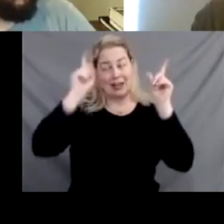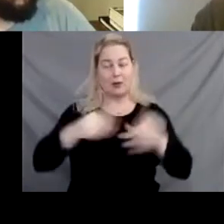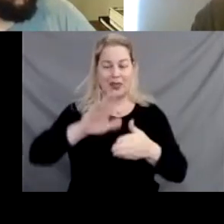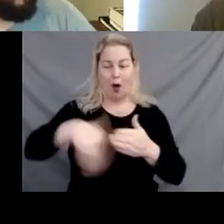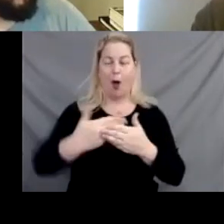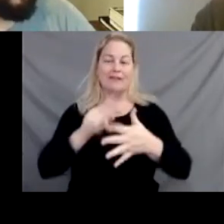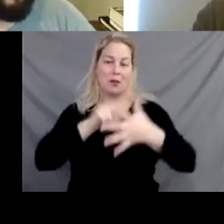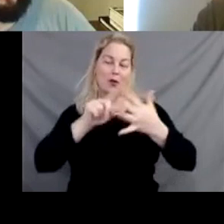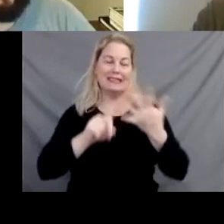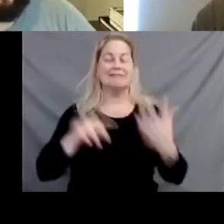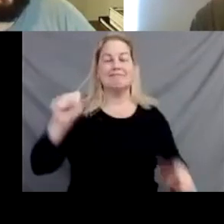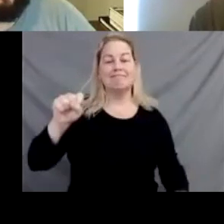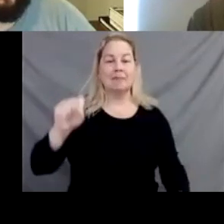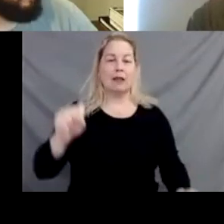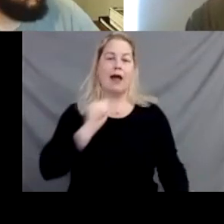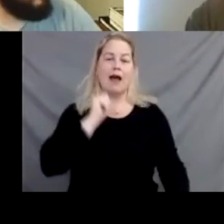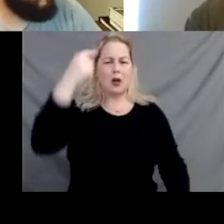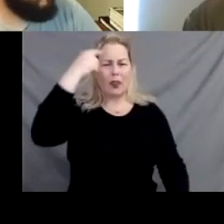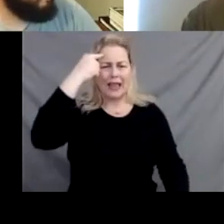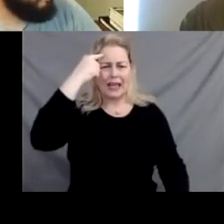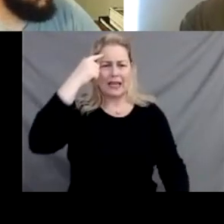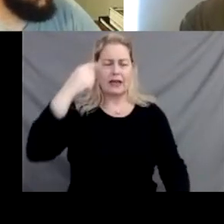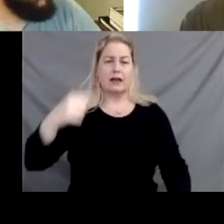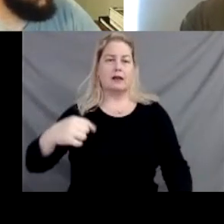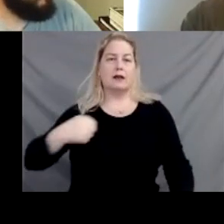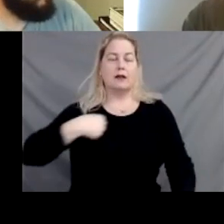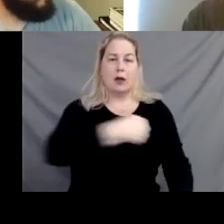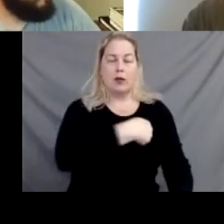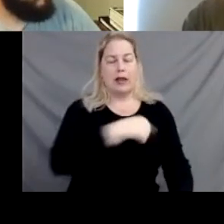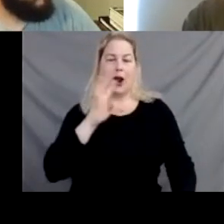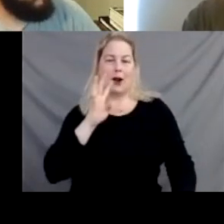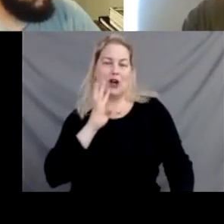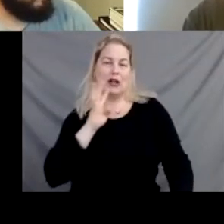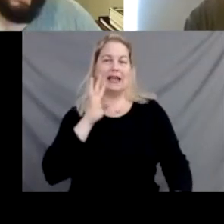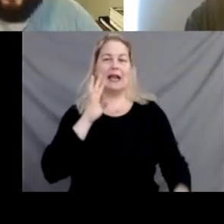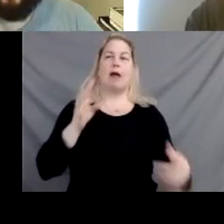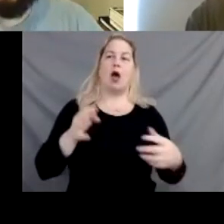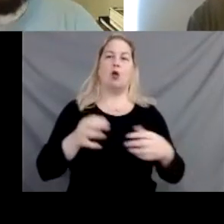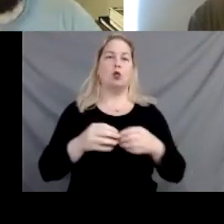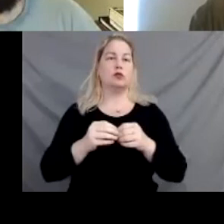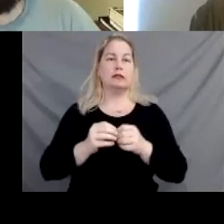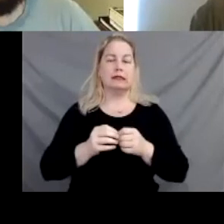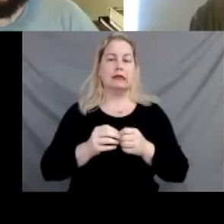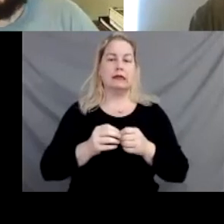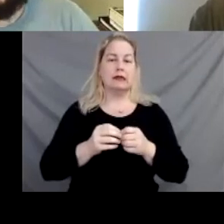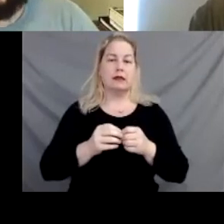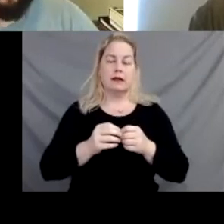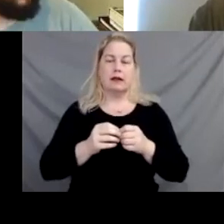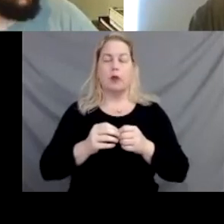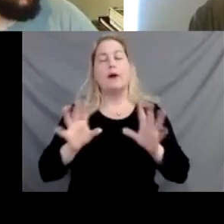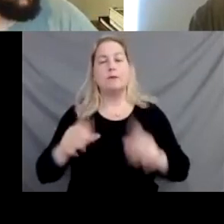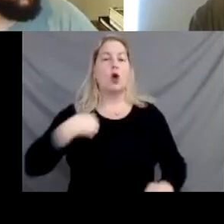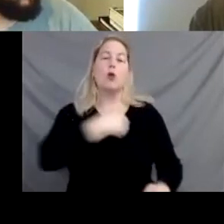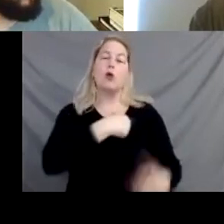And I don't think that we're talking about not meeting anymore right now, but I think that making sure that we're all very clear on